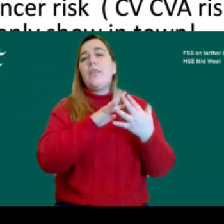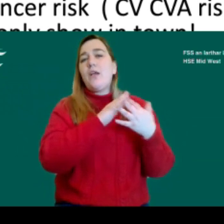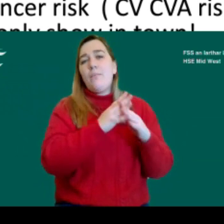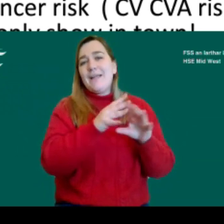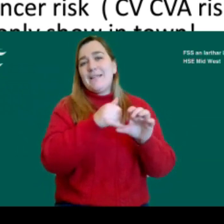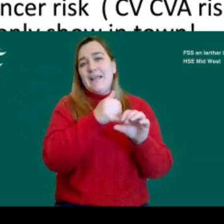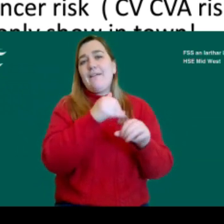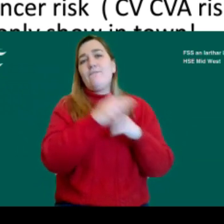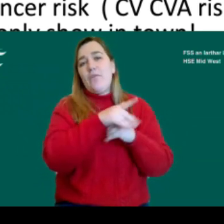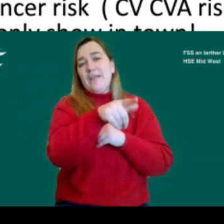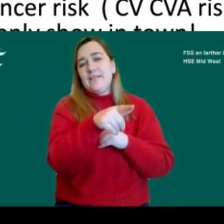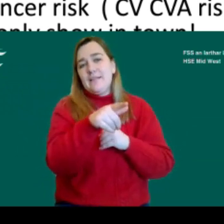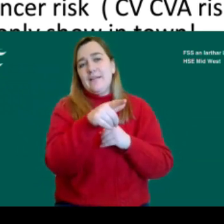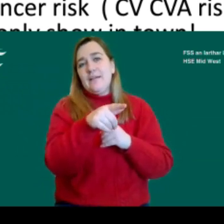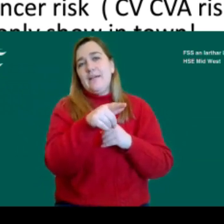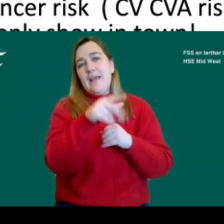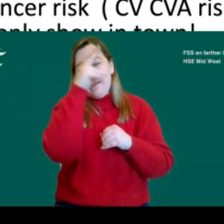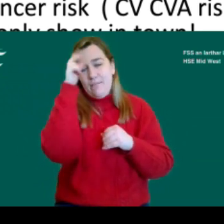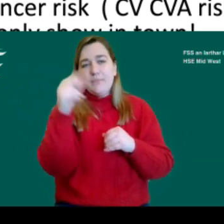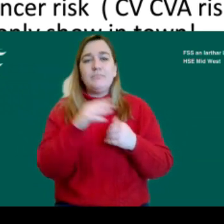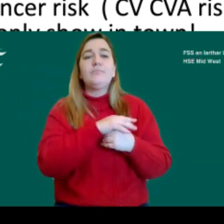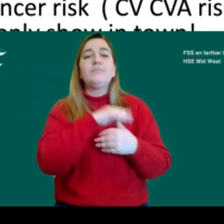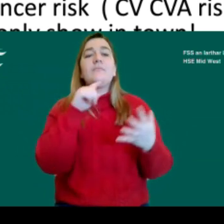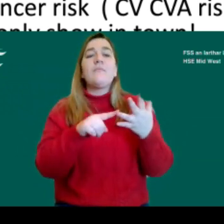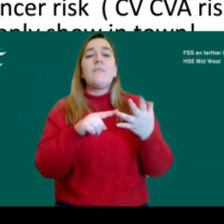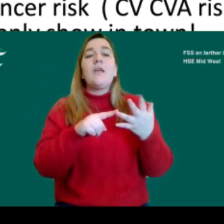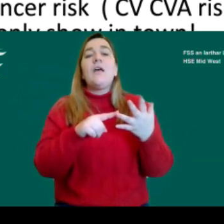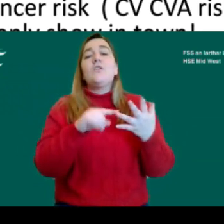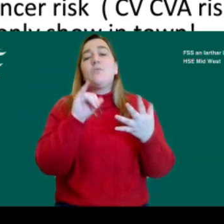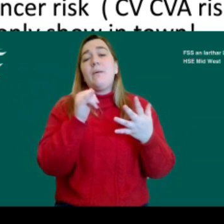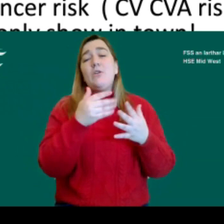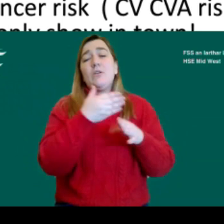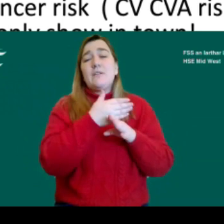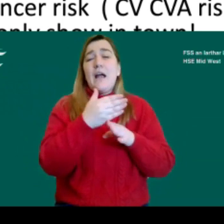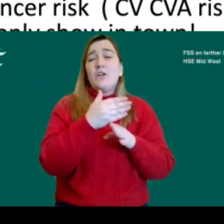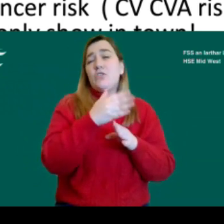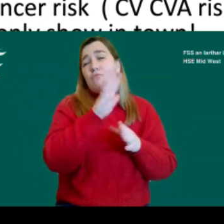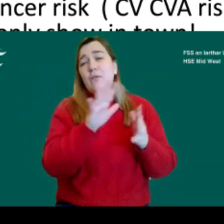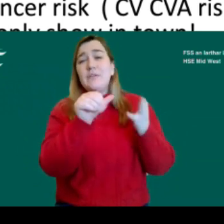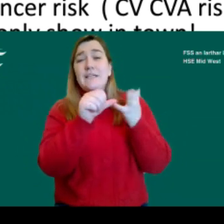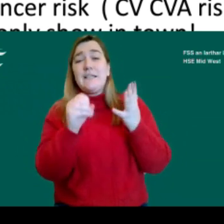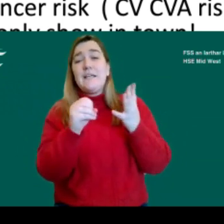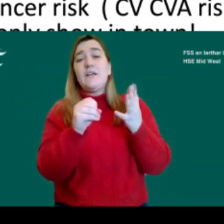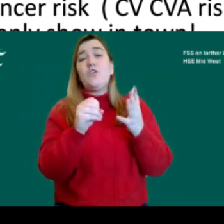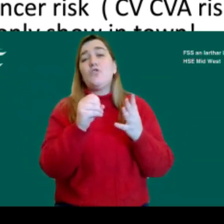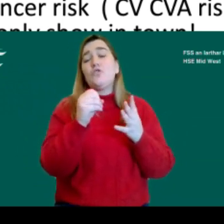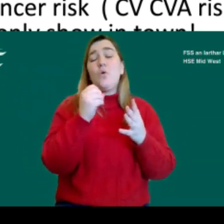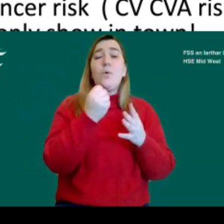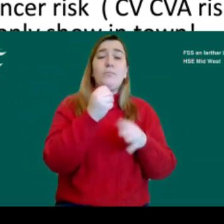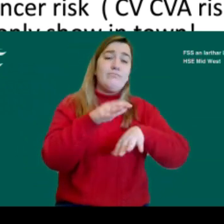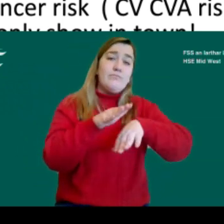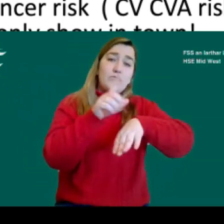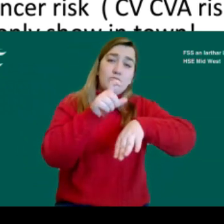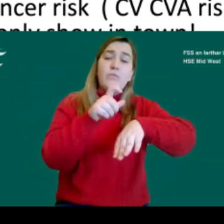patches, and sprays. Brain fog is another one that we like to talk about. And the good news for that is that most women